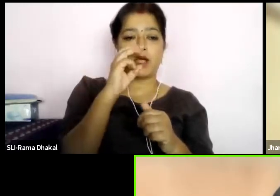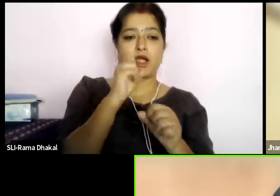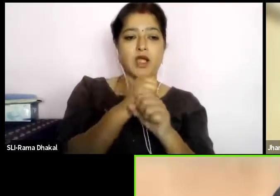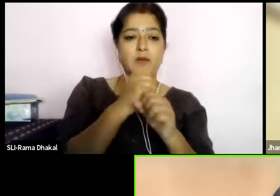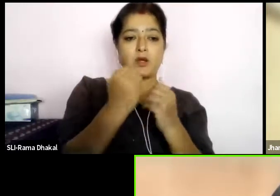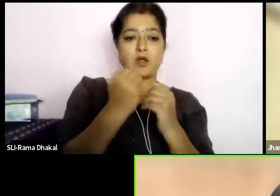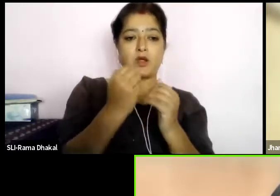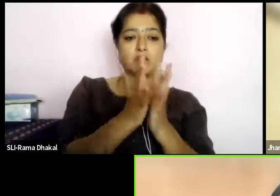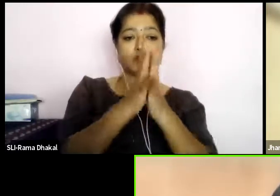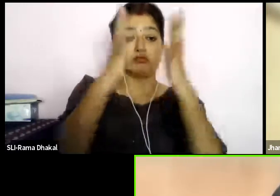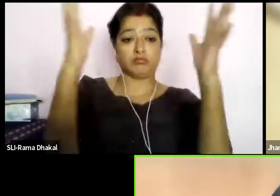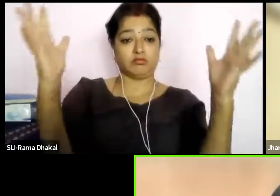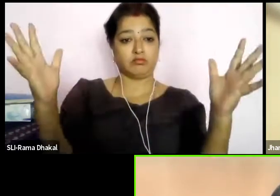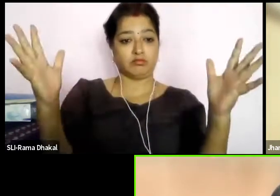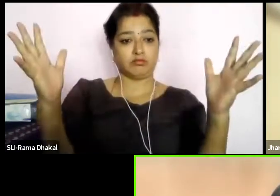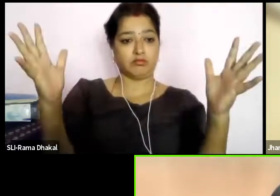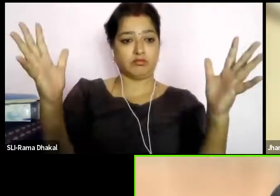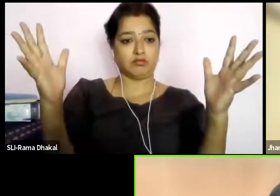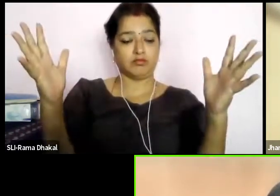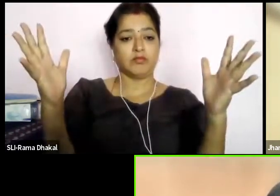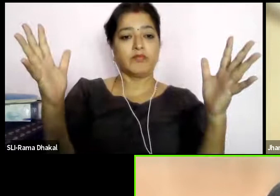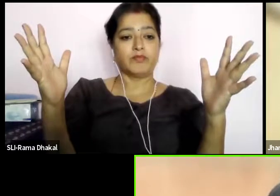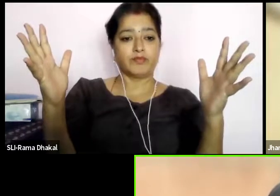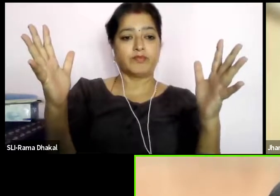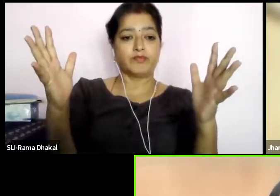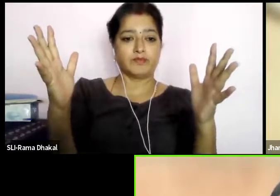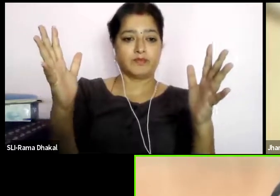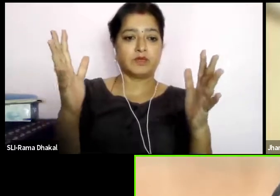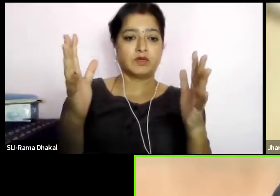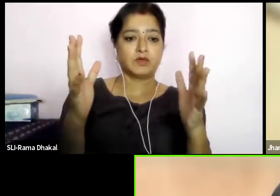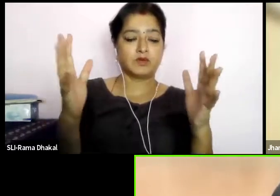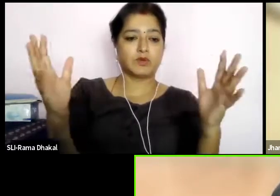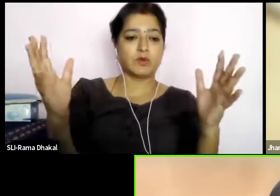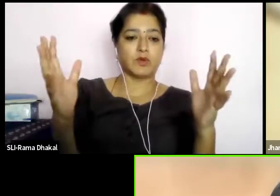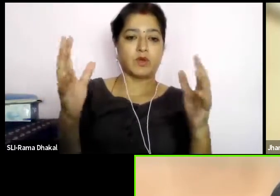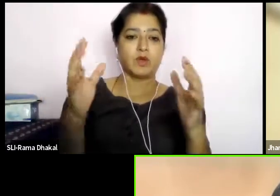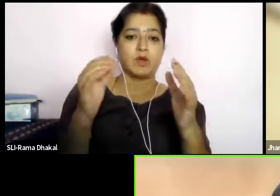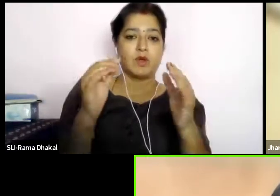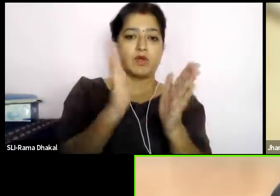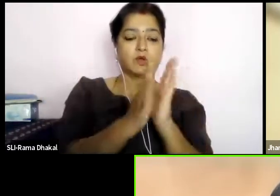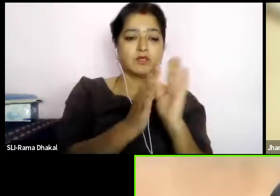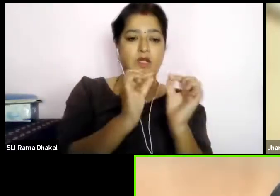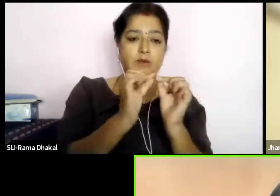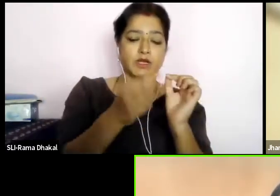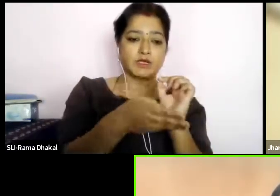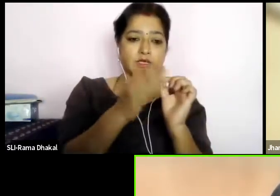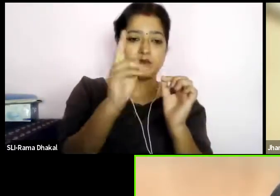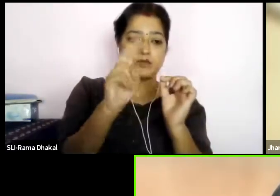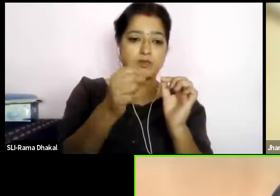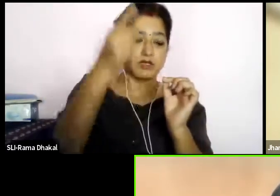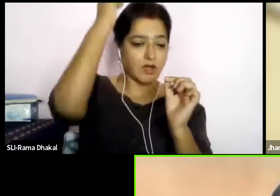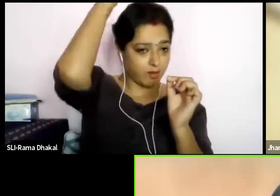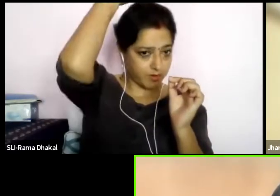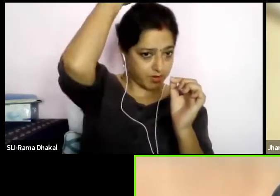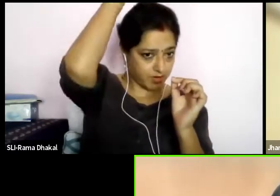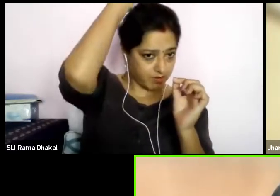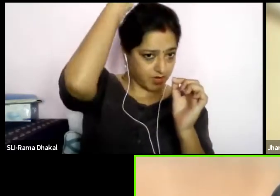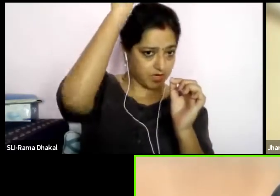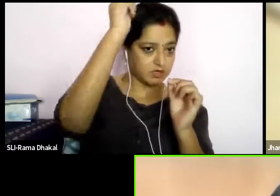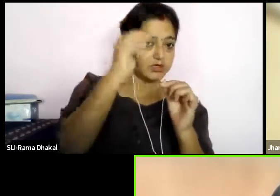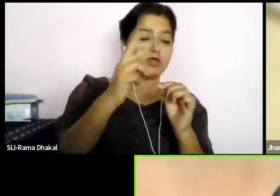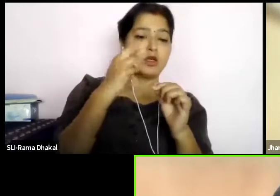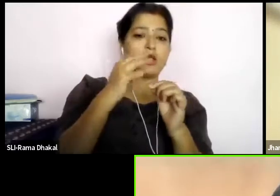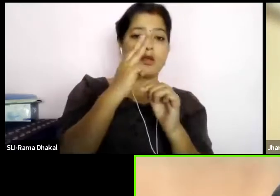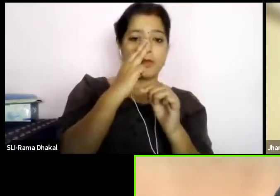that the traditional silos that we have based on the human right-based approach has to be